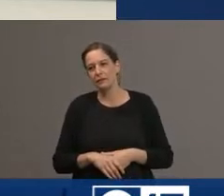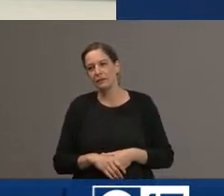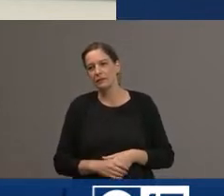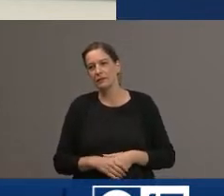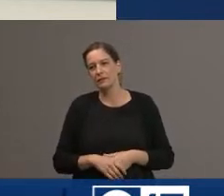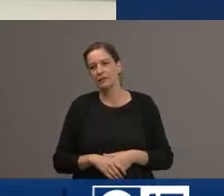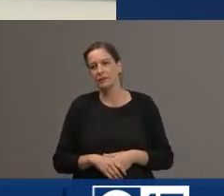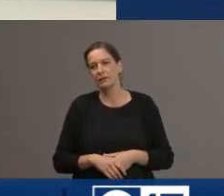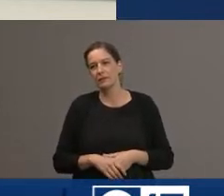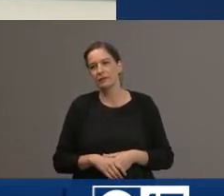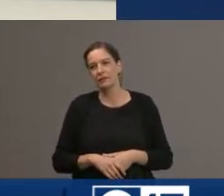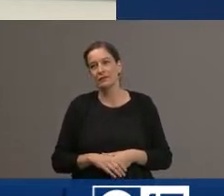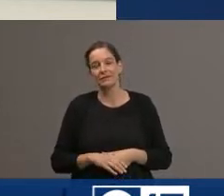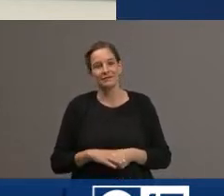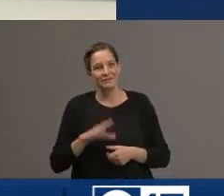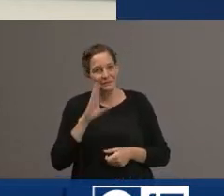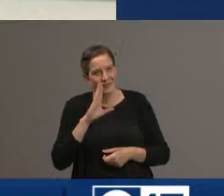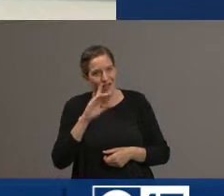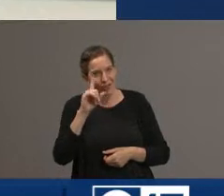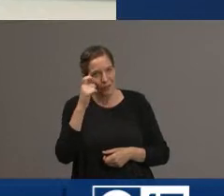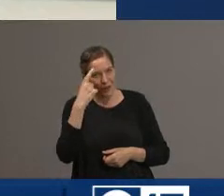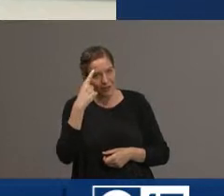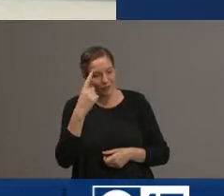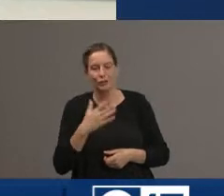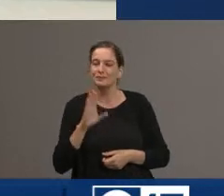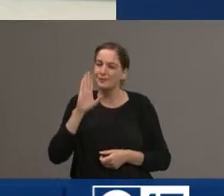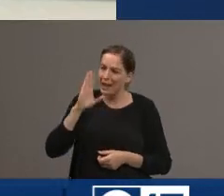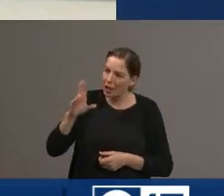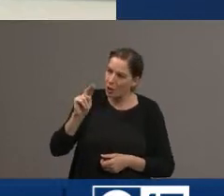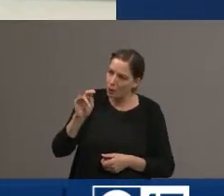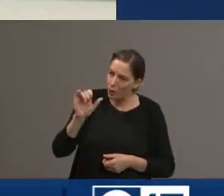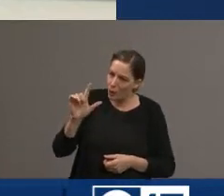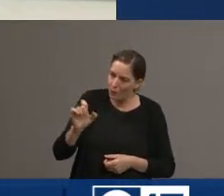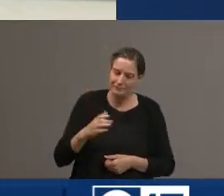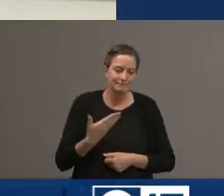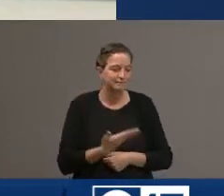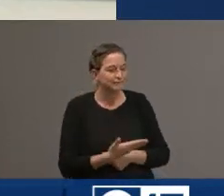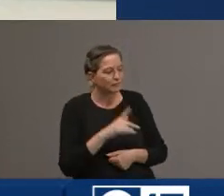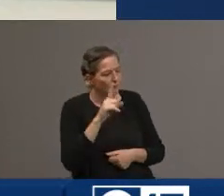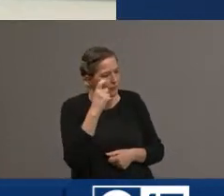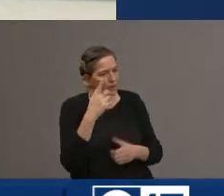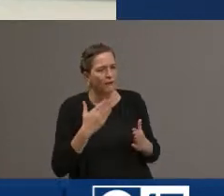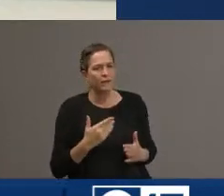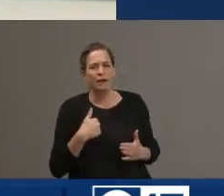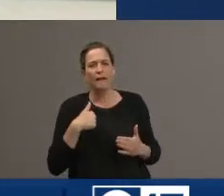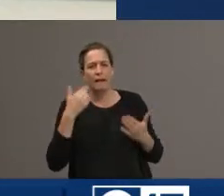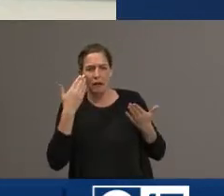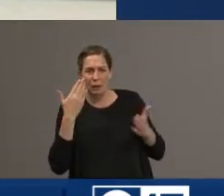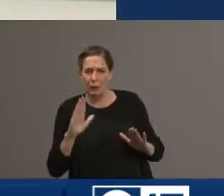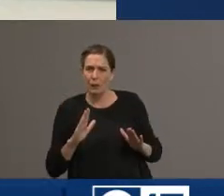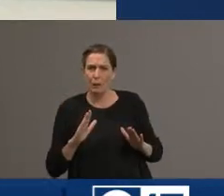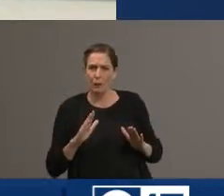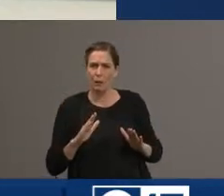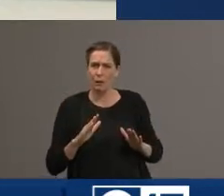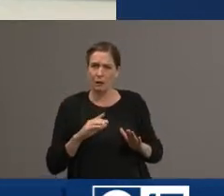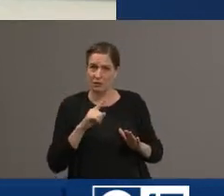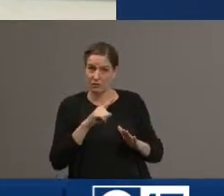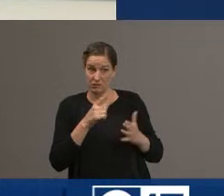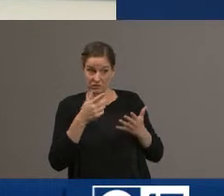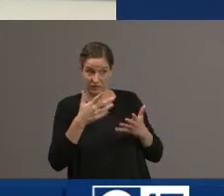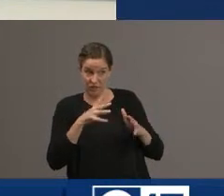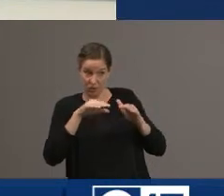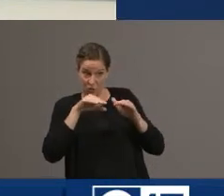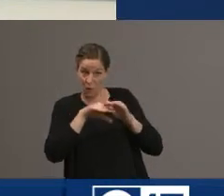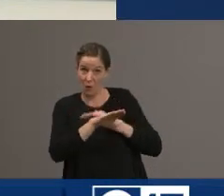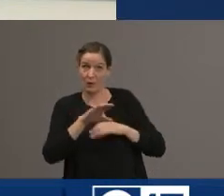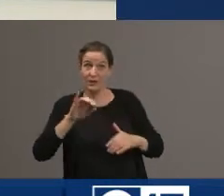15. Sorry. Hi, Governor. Hello, Nicole. Nice to see you. Governor, I don't know if you've been inside an ICU ward from